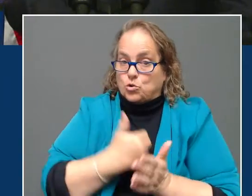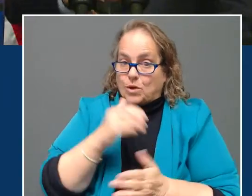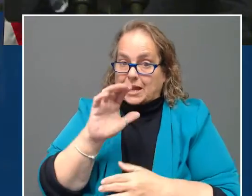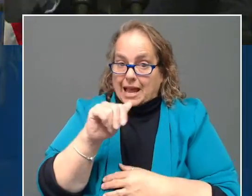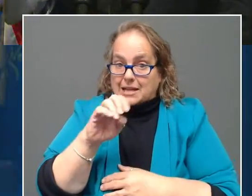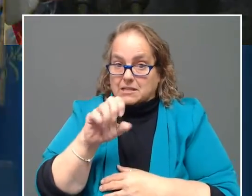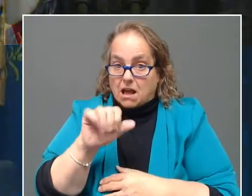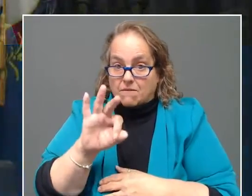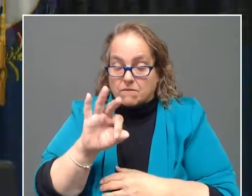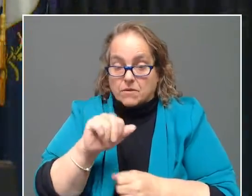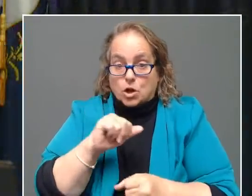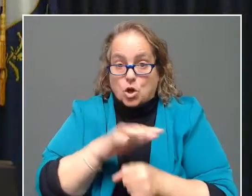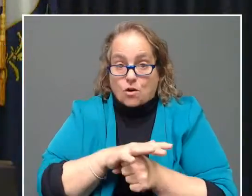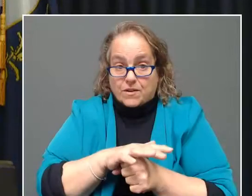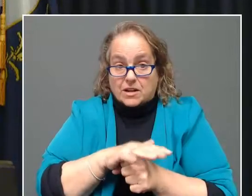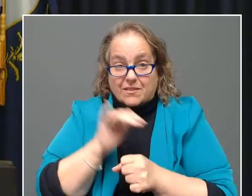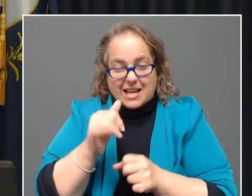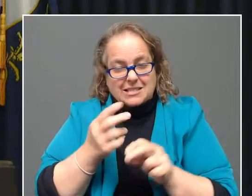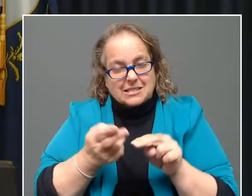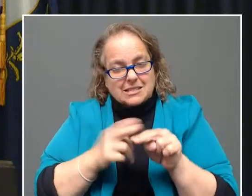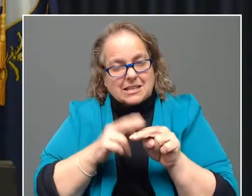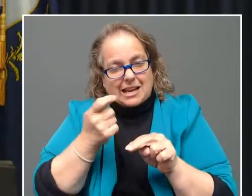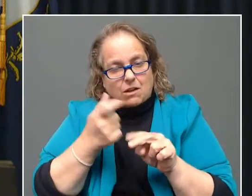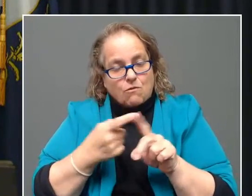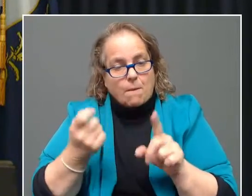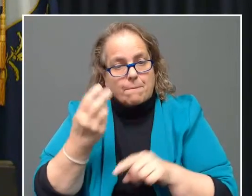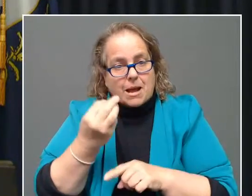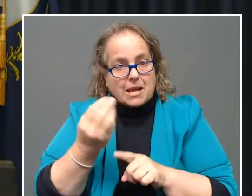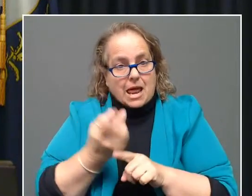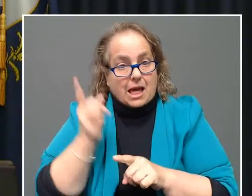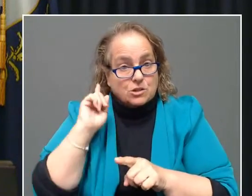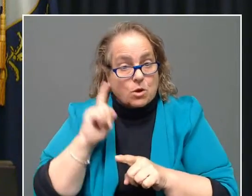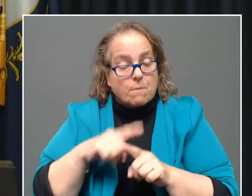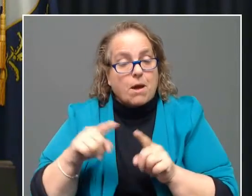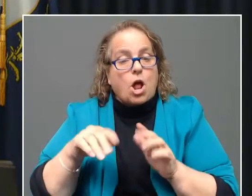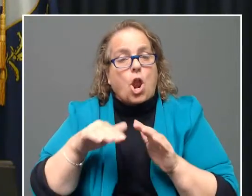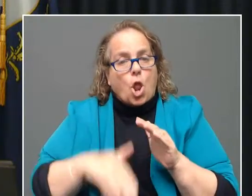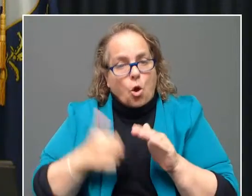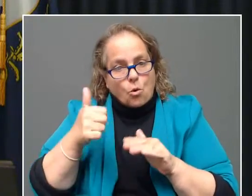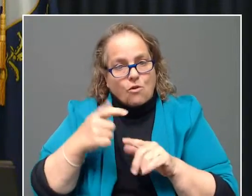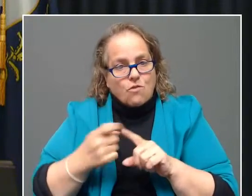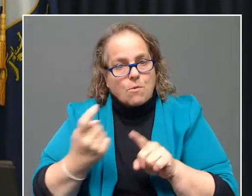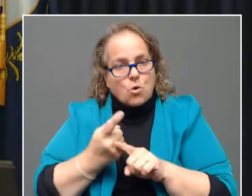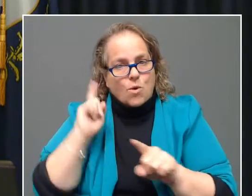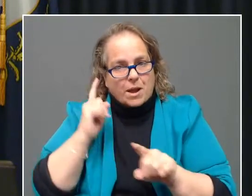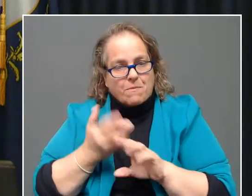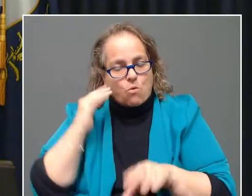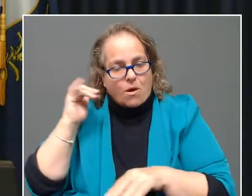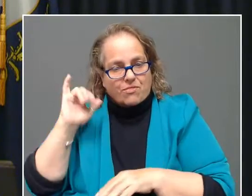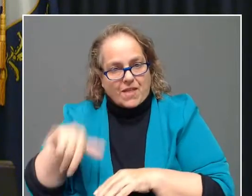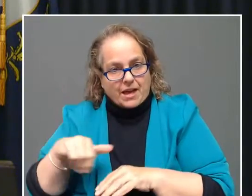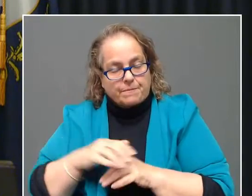COVID-19. That's up a little from Monday of last week, but it's lower than the week before that and the week before that.